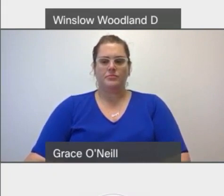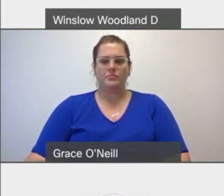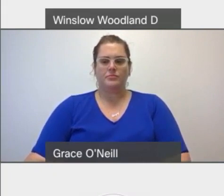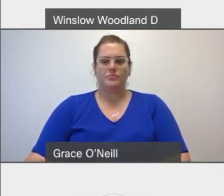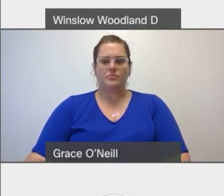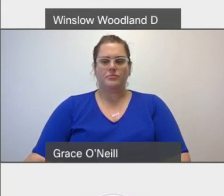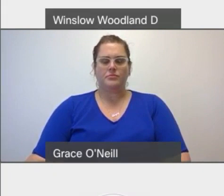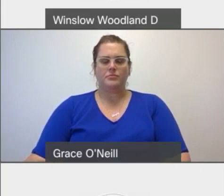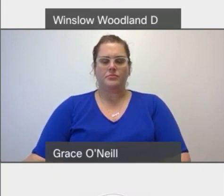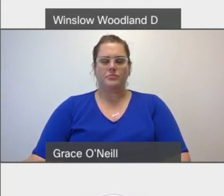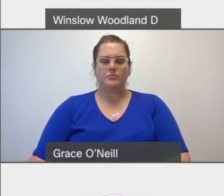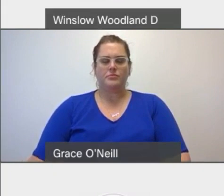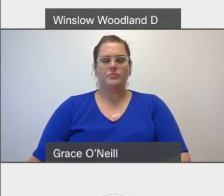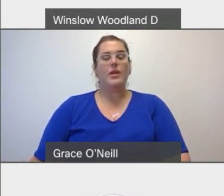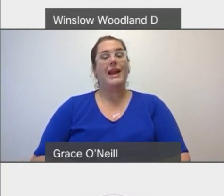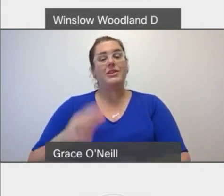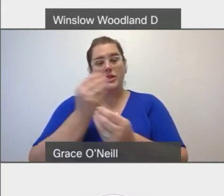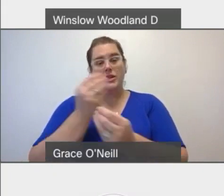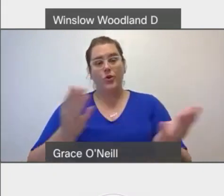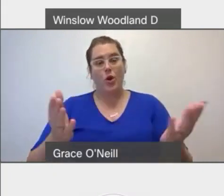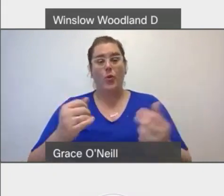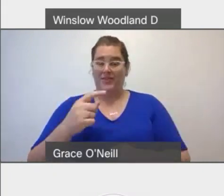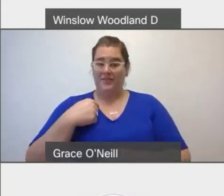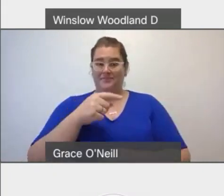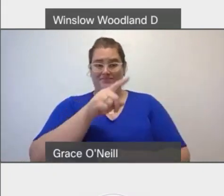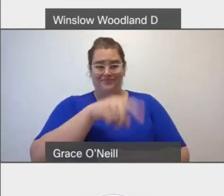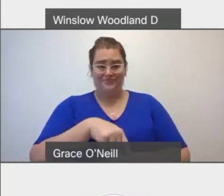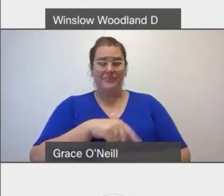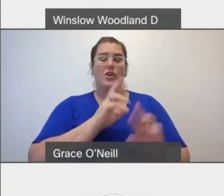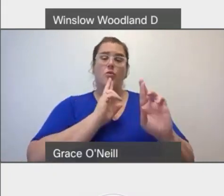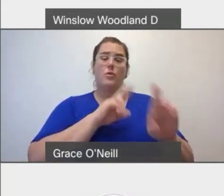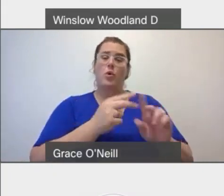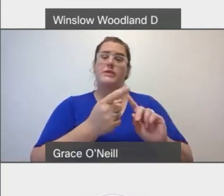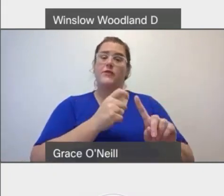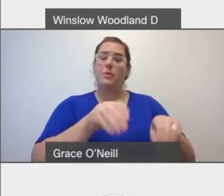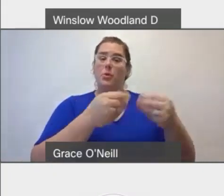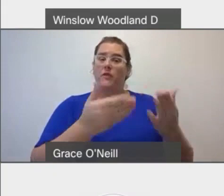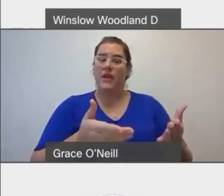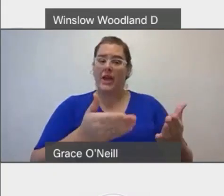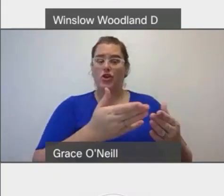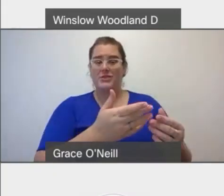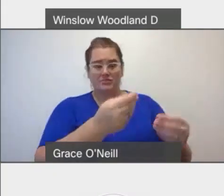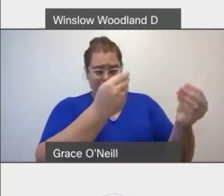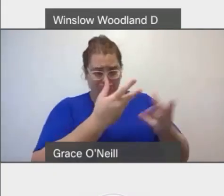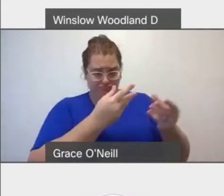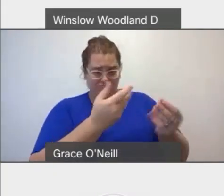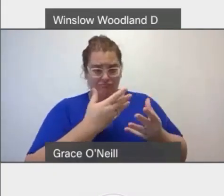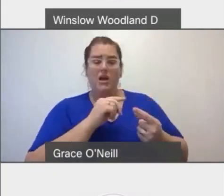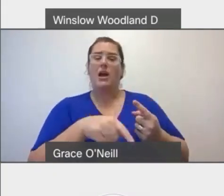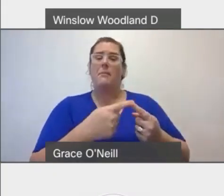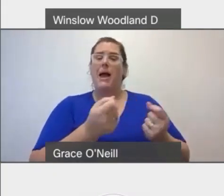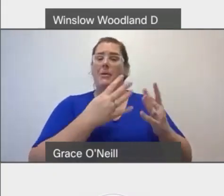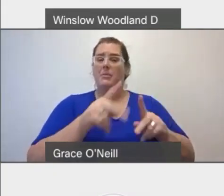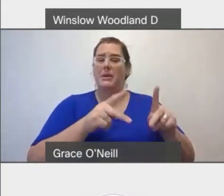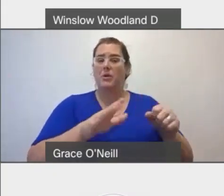And so just so people know, we will continue tracking the reports from the providers of the number of people fully vaccinated in their